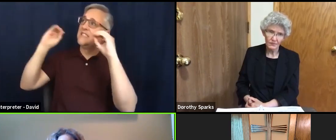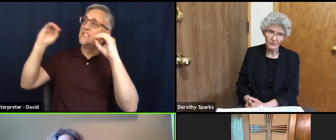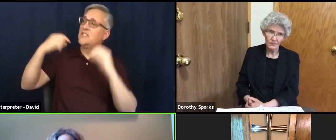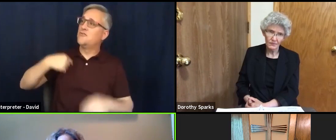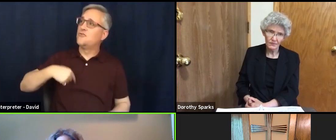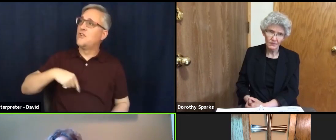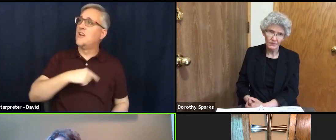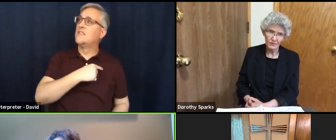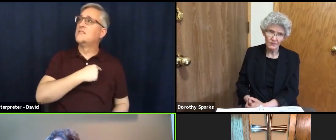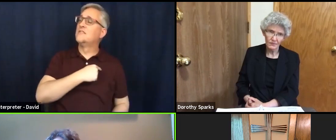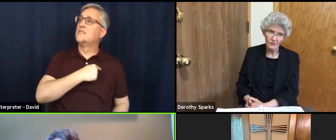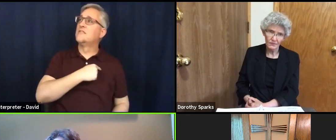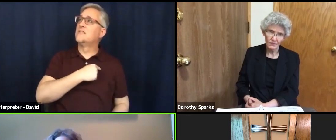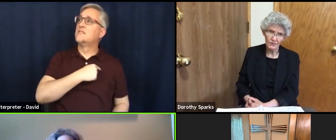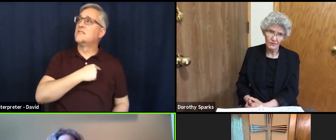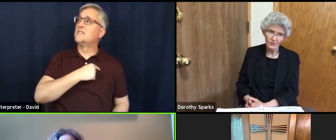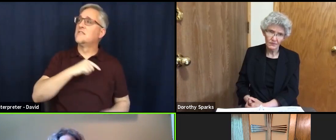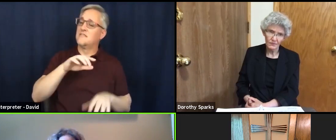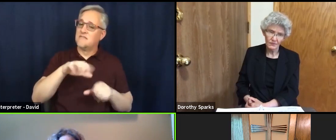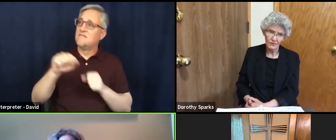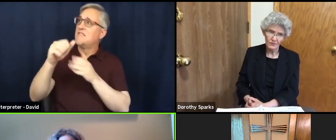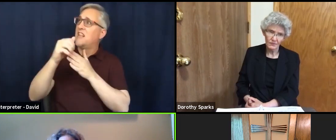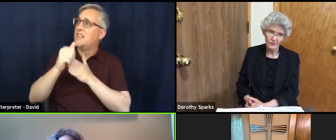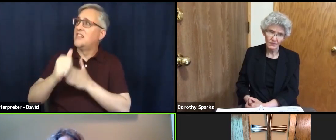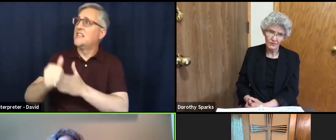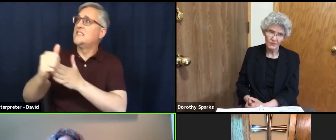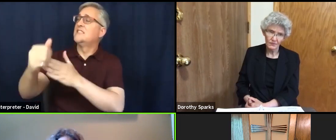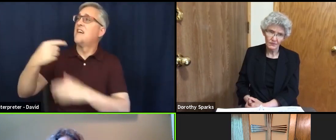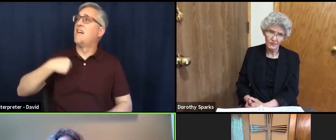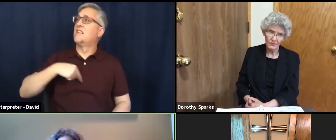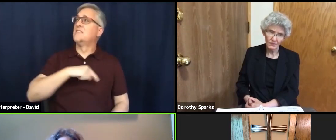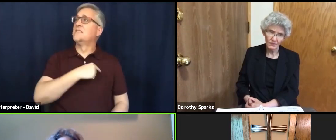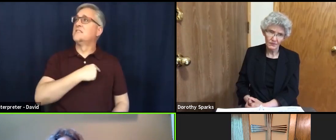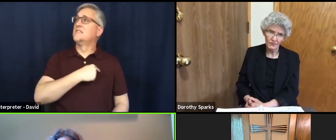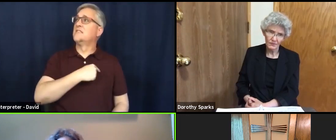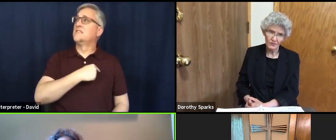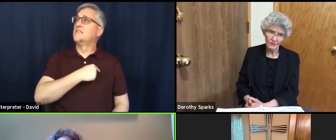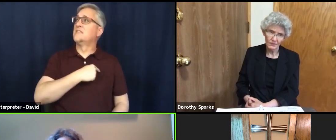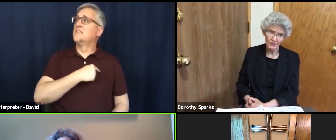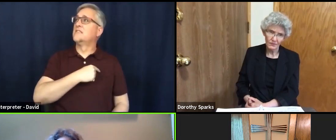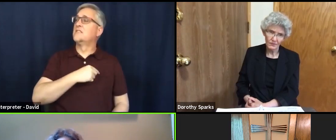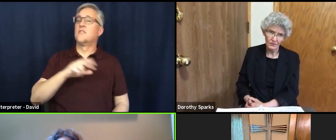lead us, restore us.